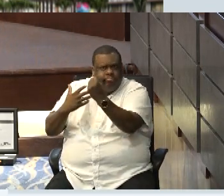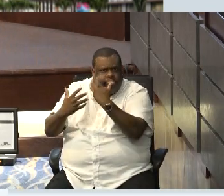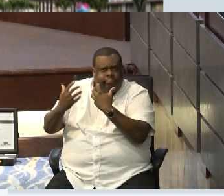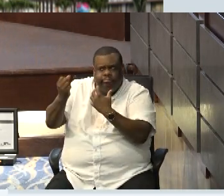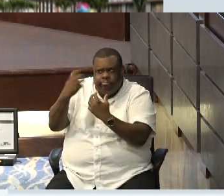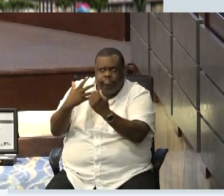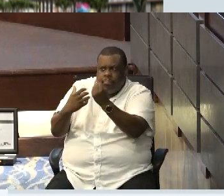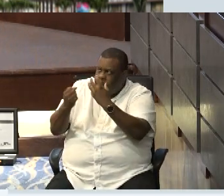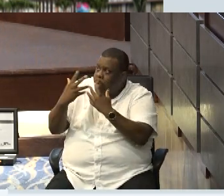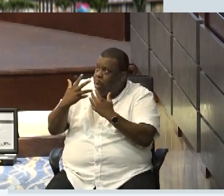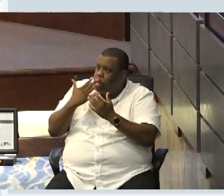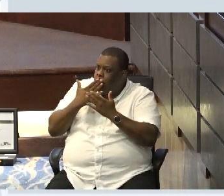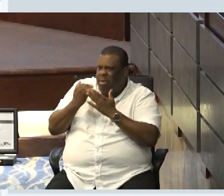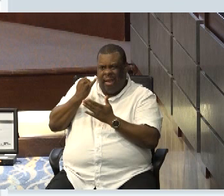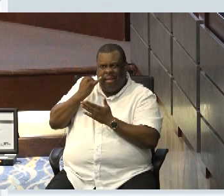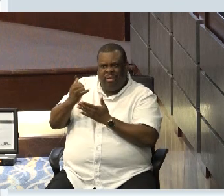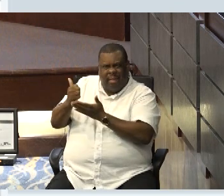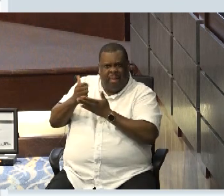council retreat in April.